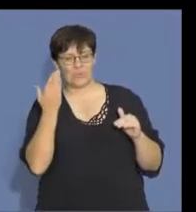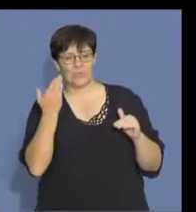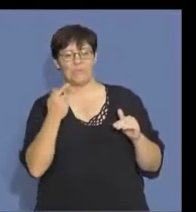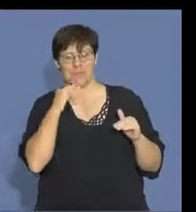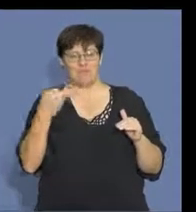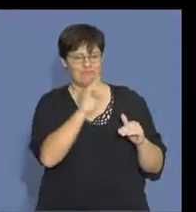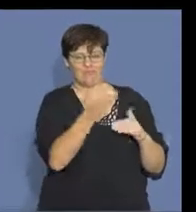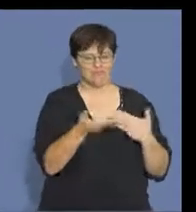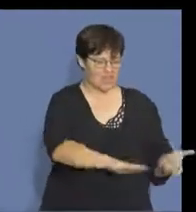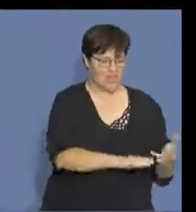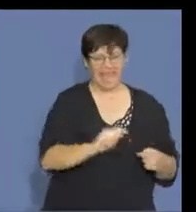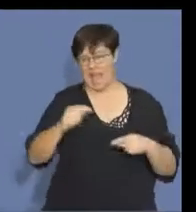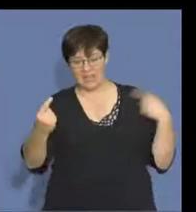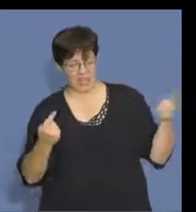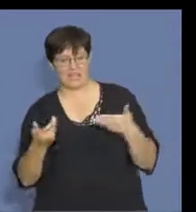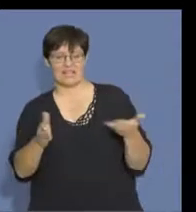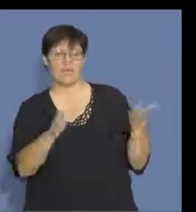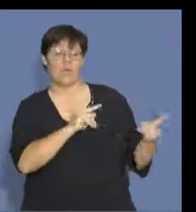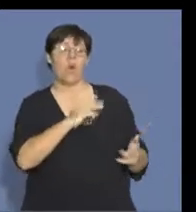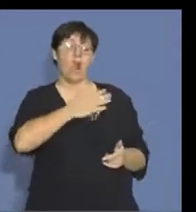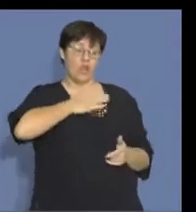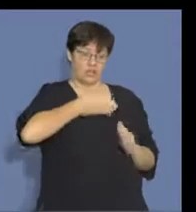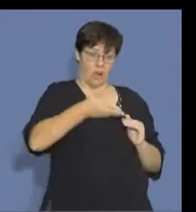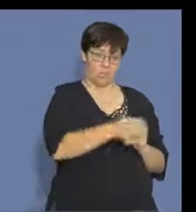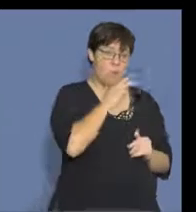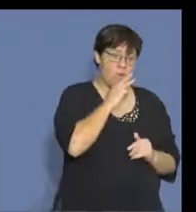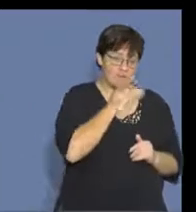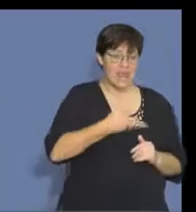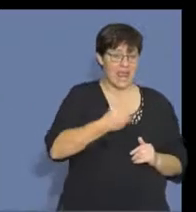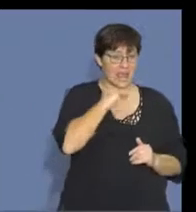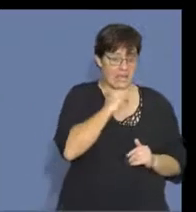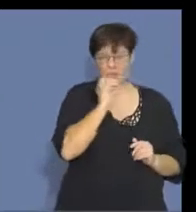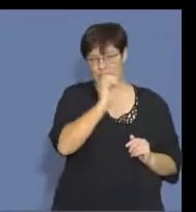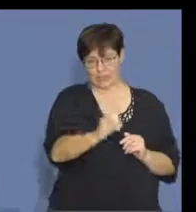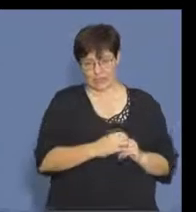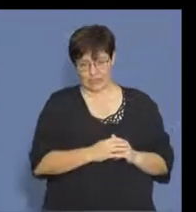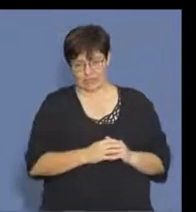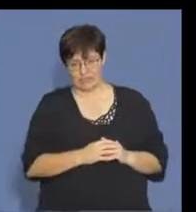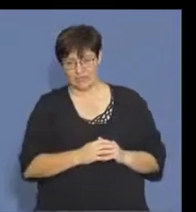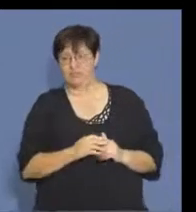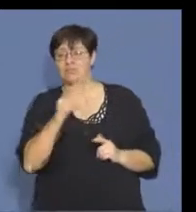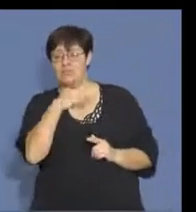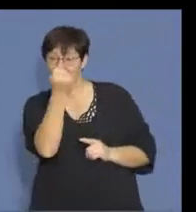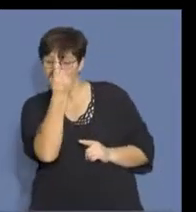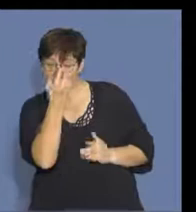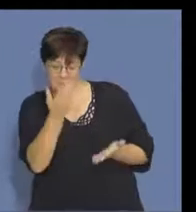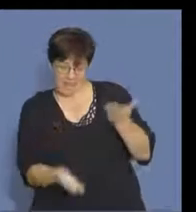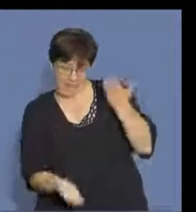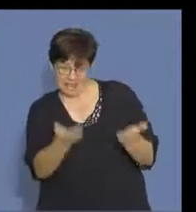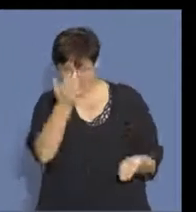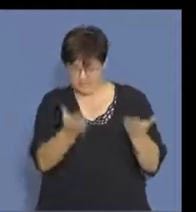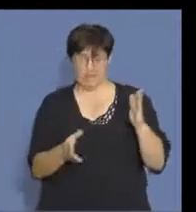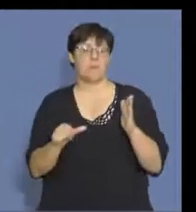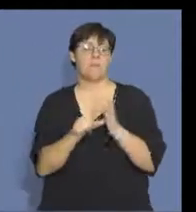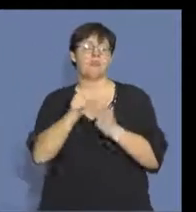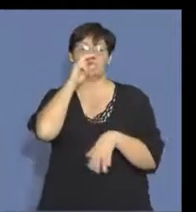fish and other aquatic organisms. It's important that we understand that this balance in nature is